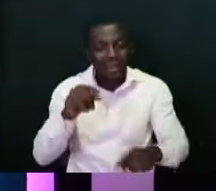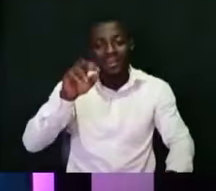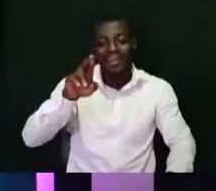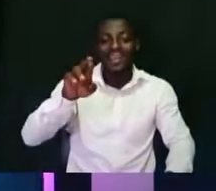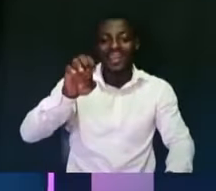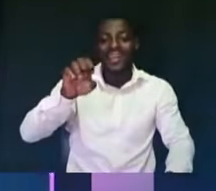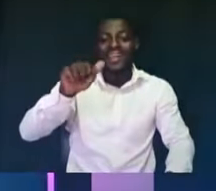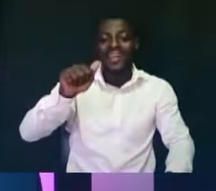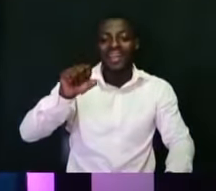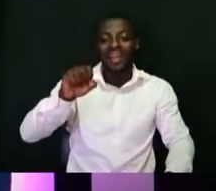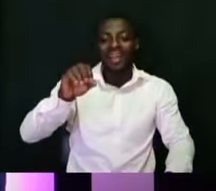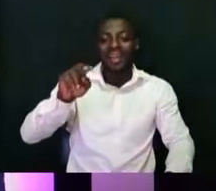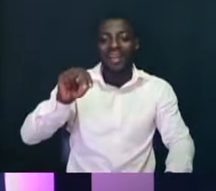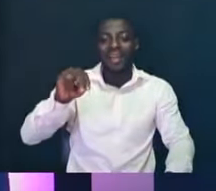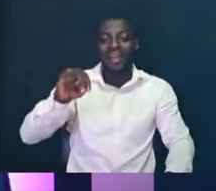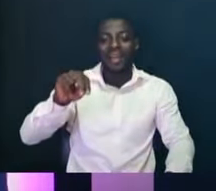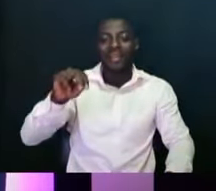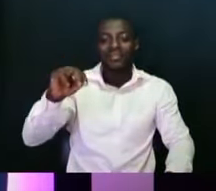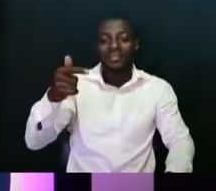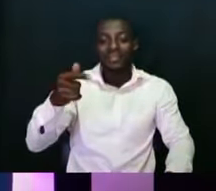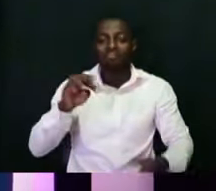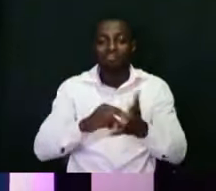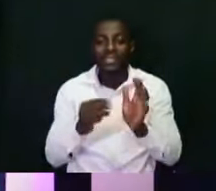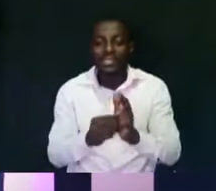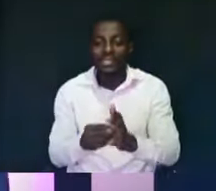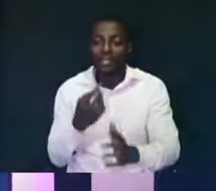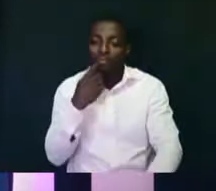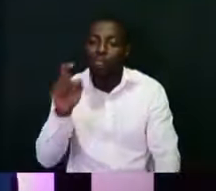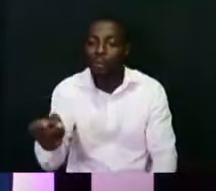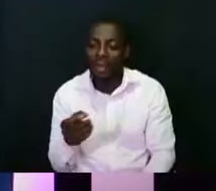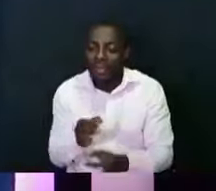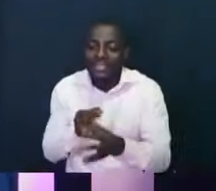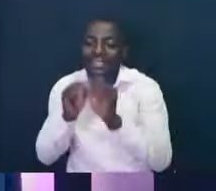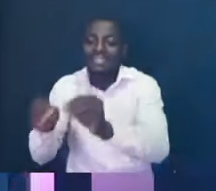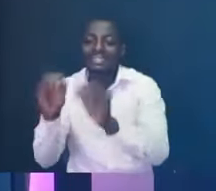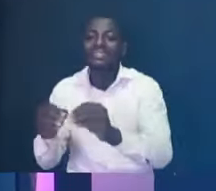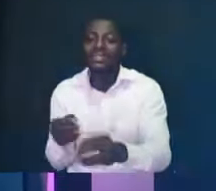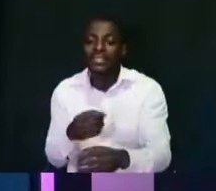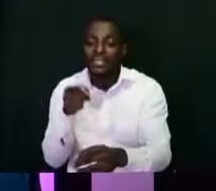Now this means that you are not talking at them.